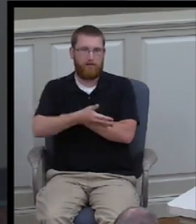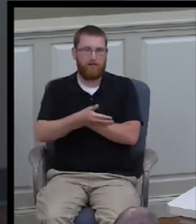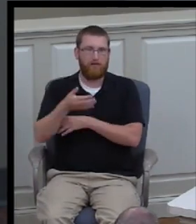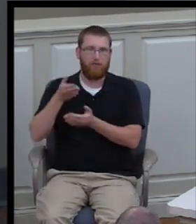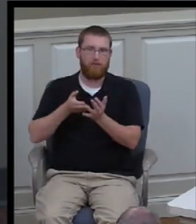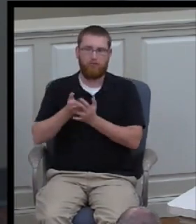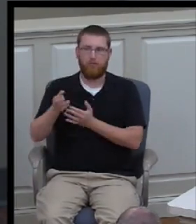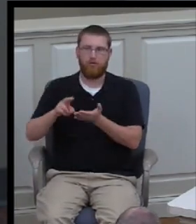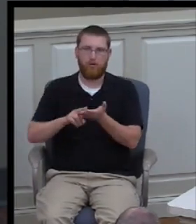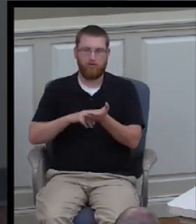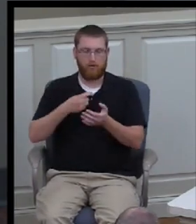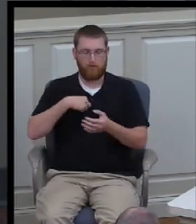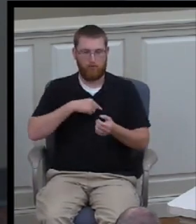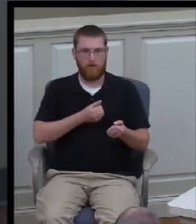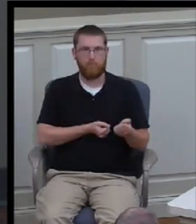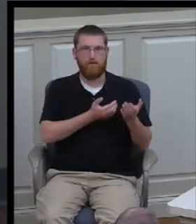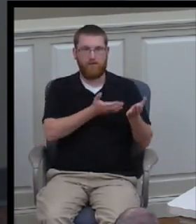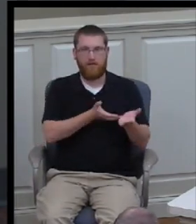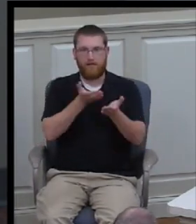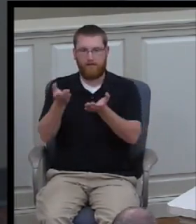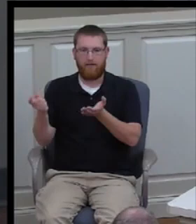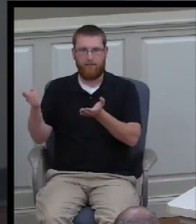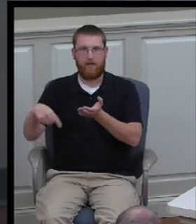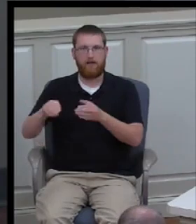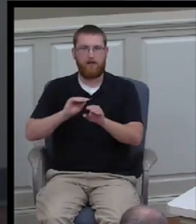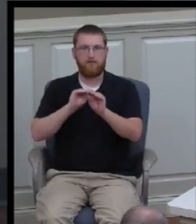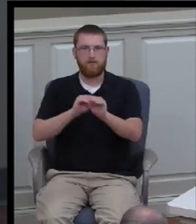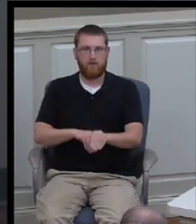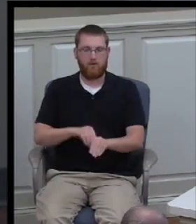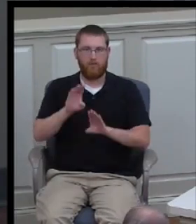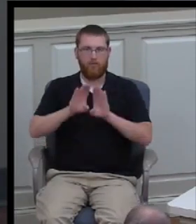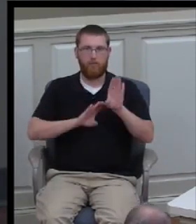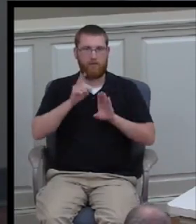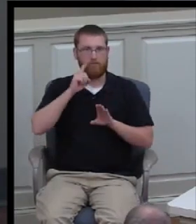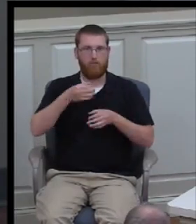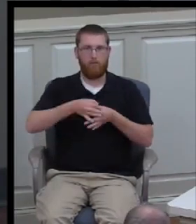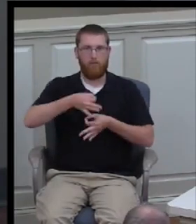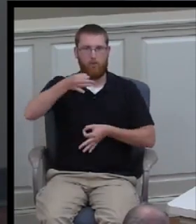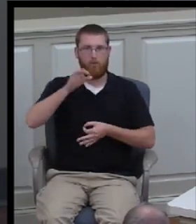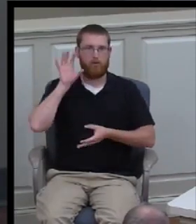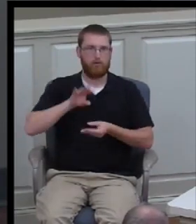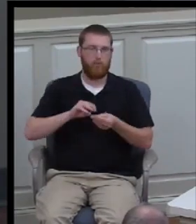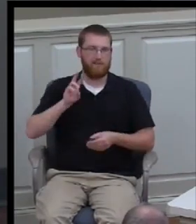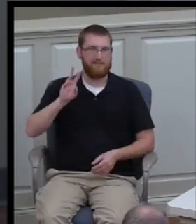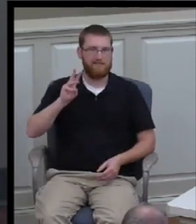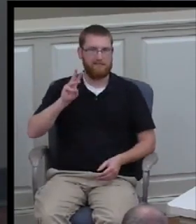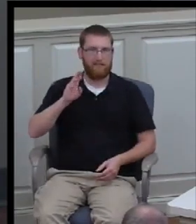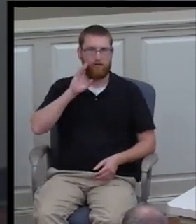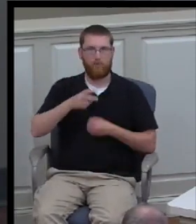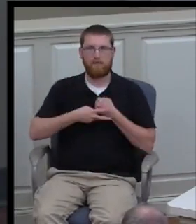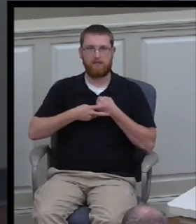their contract. So we provide it to them, they install it. So this is the bid for those poles. We've got 16 total. We're going to be